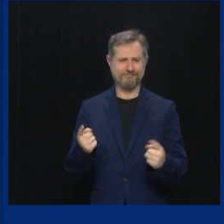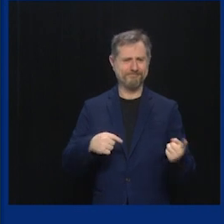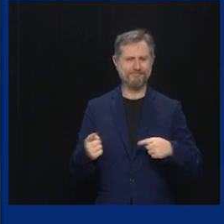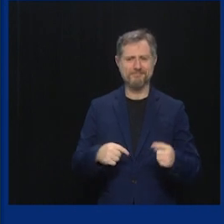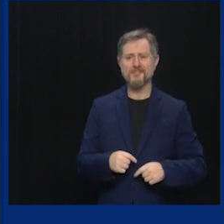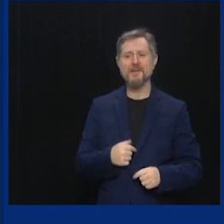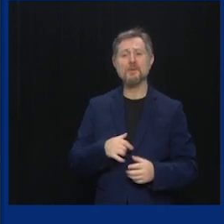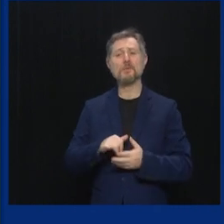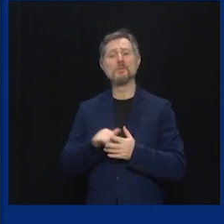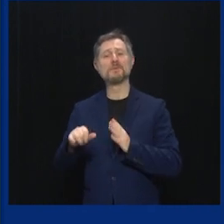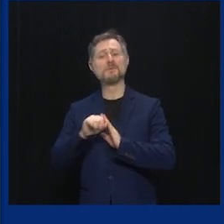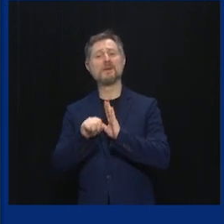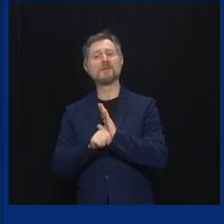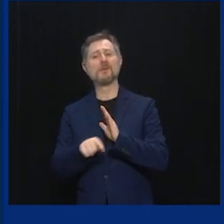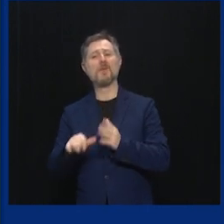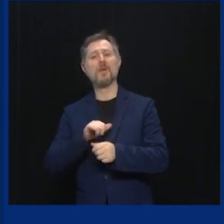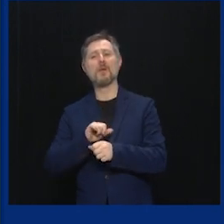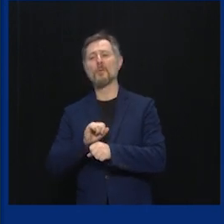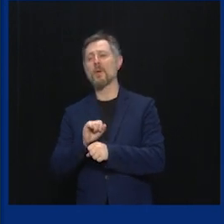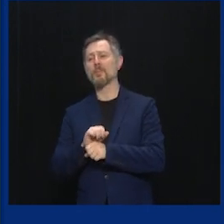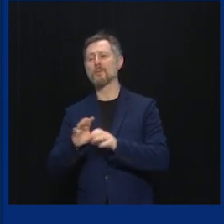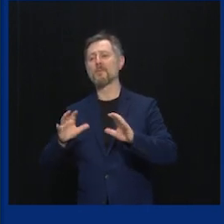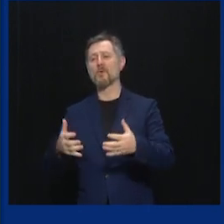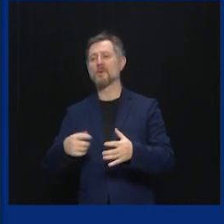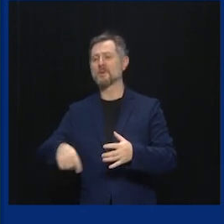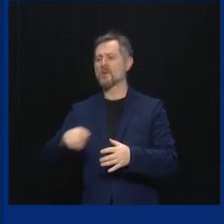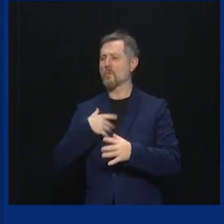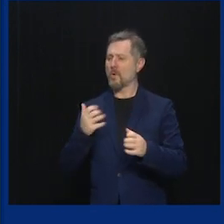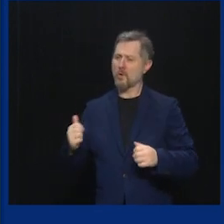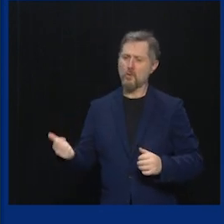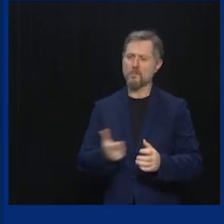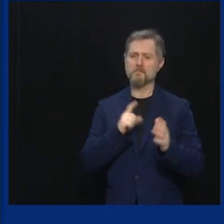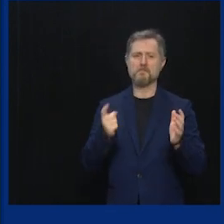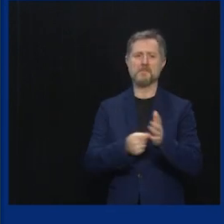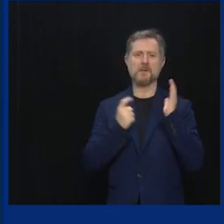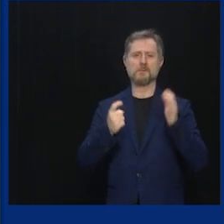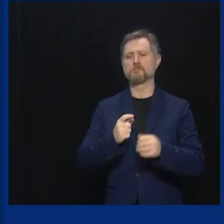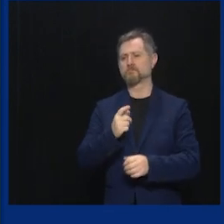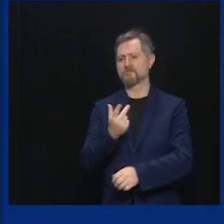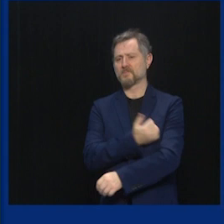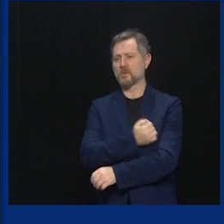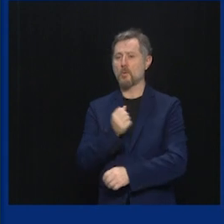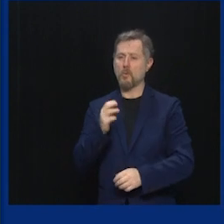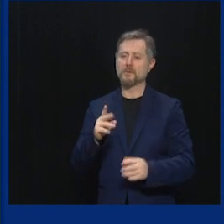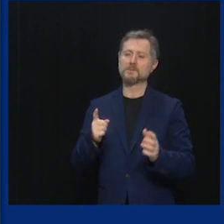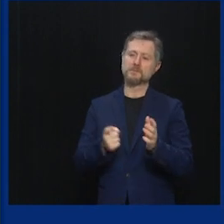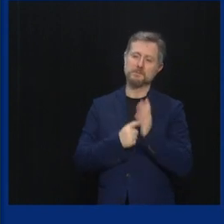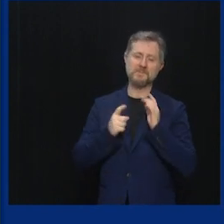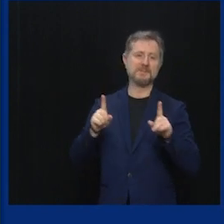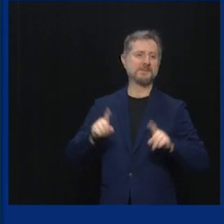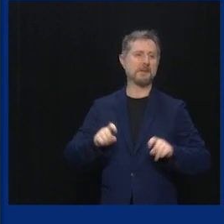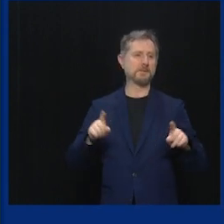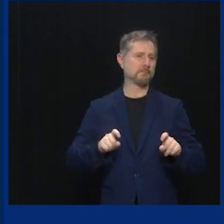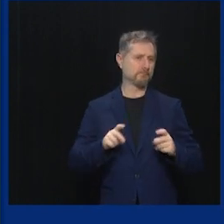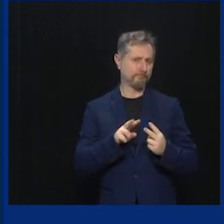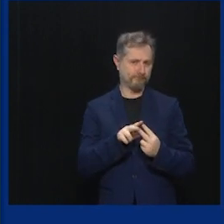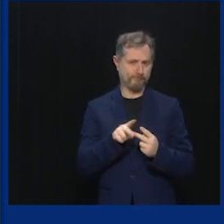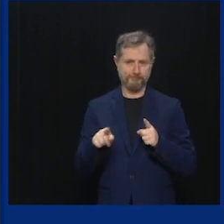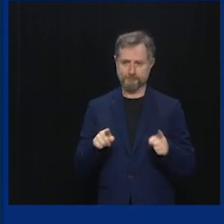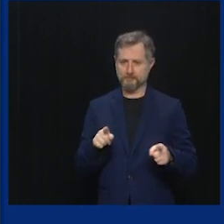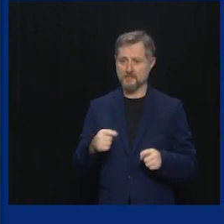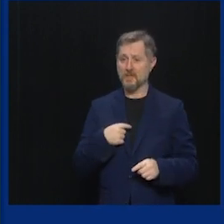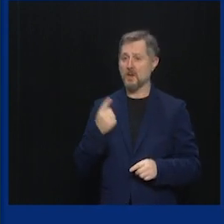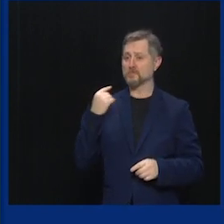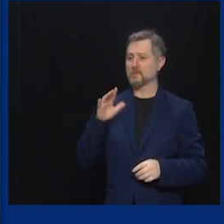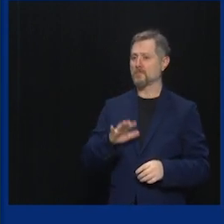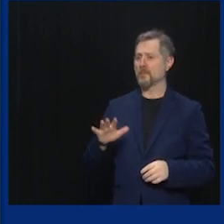State workforce, is to have a vaccine requirement or a test, and so that's why these numbers are high as well. Last year we had about 10 million around this time.